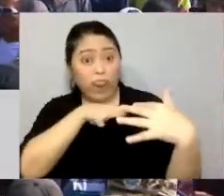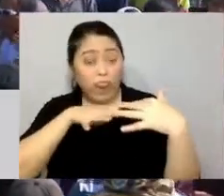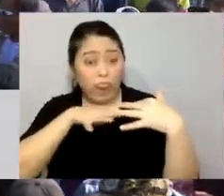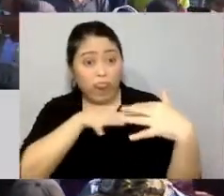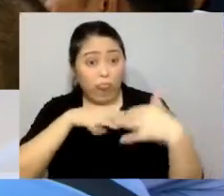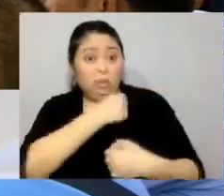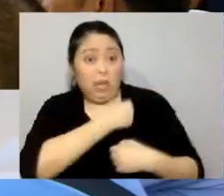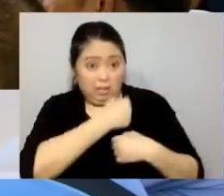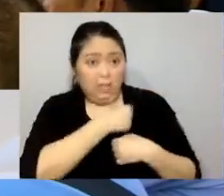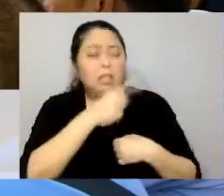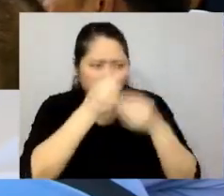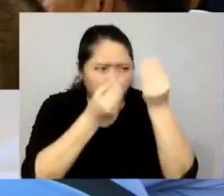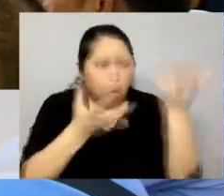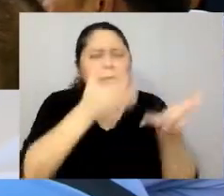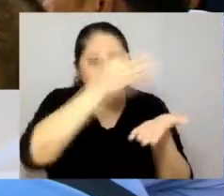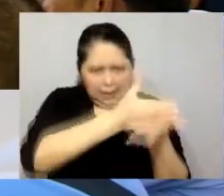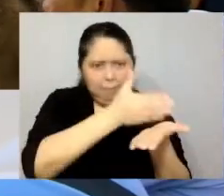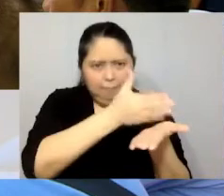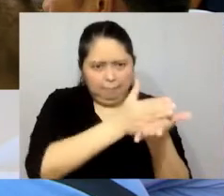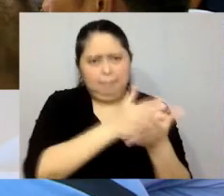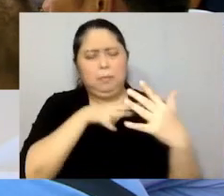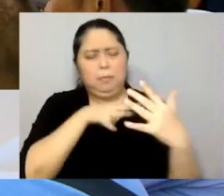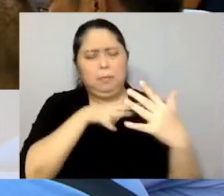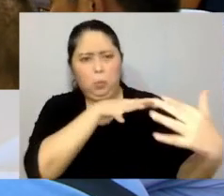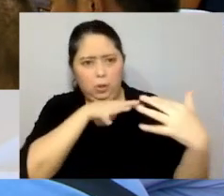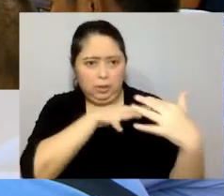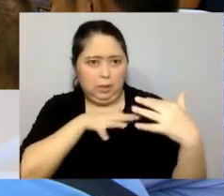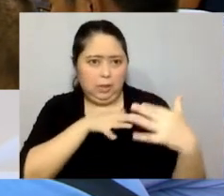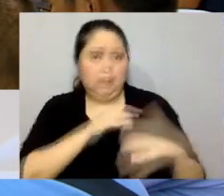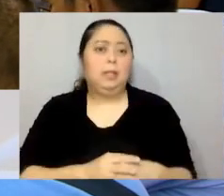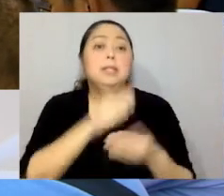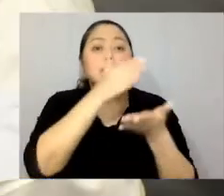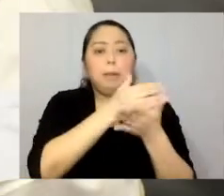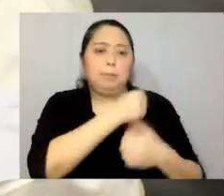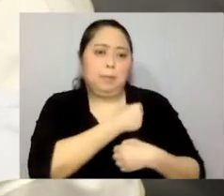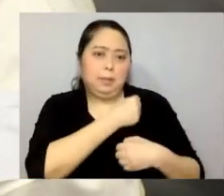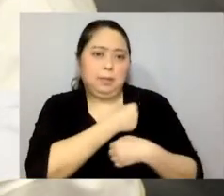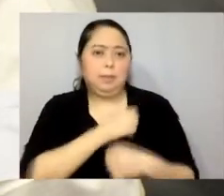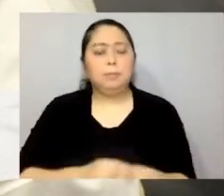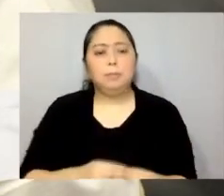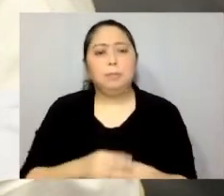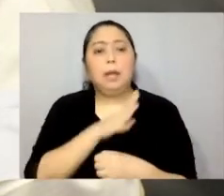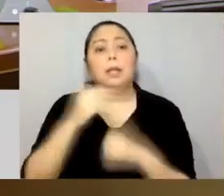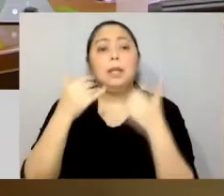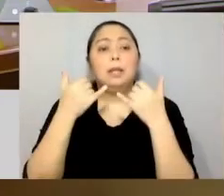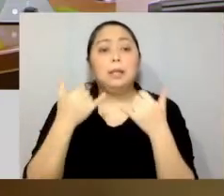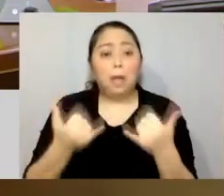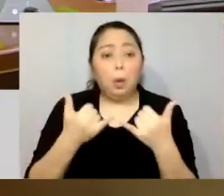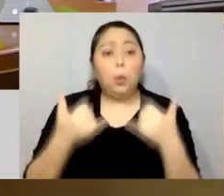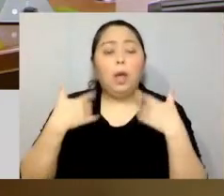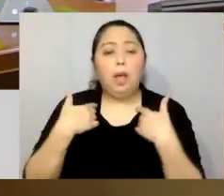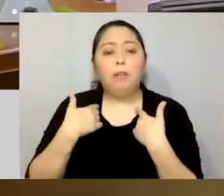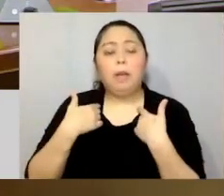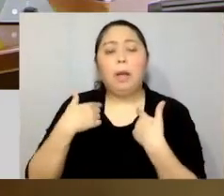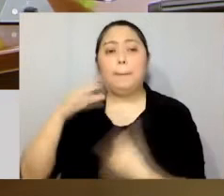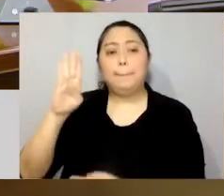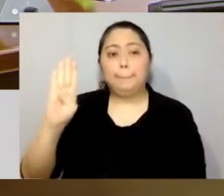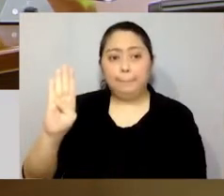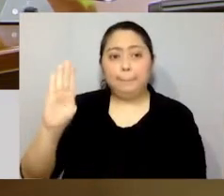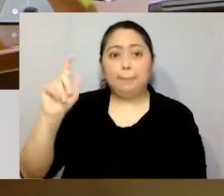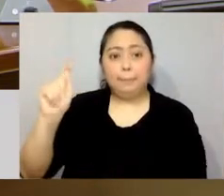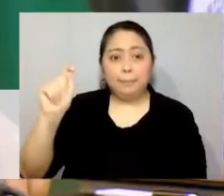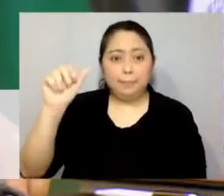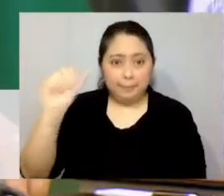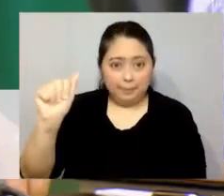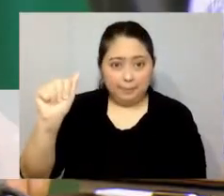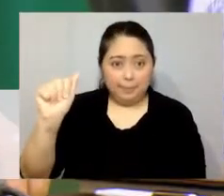homeland. The BTA serves as the interim parliament of the Bangsamoro until democratic elections are held in